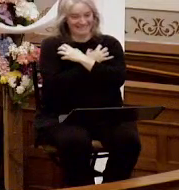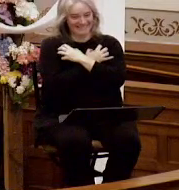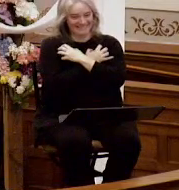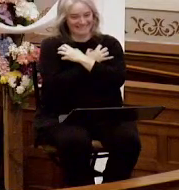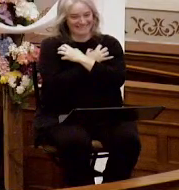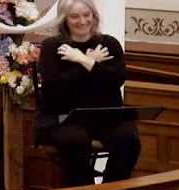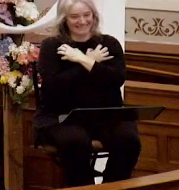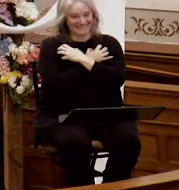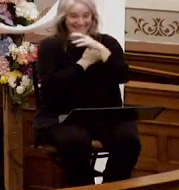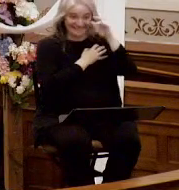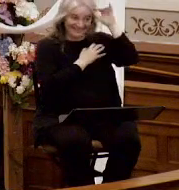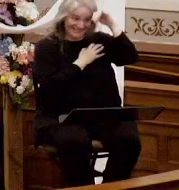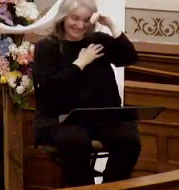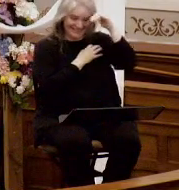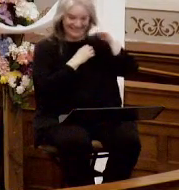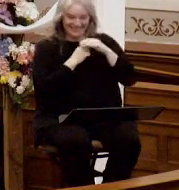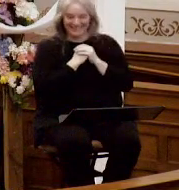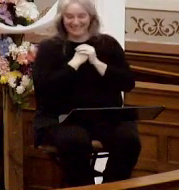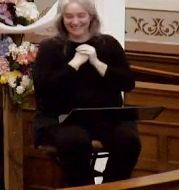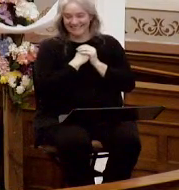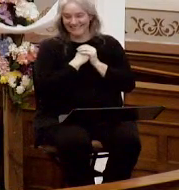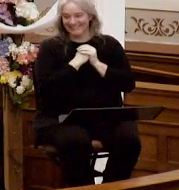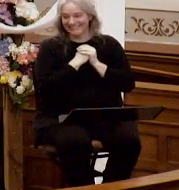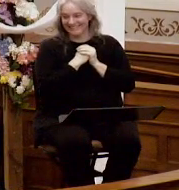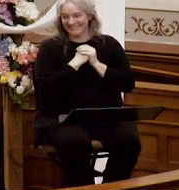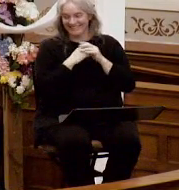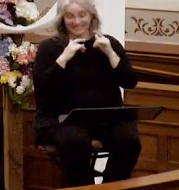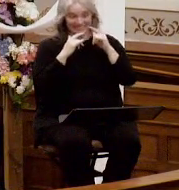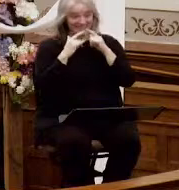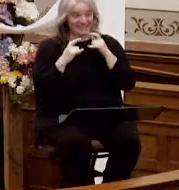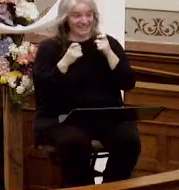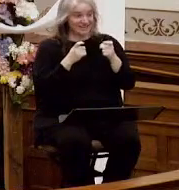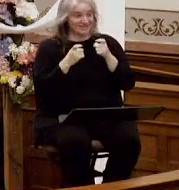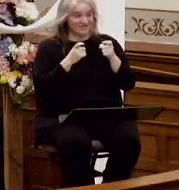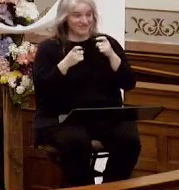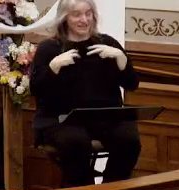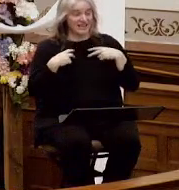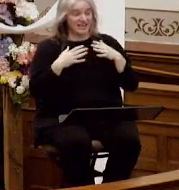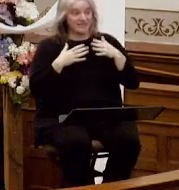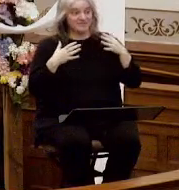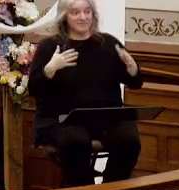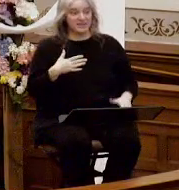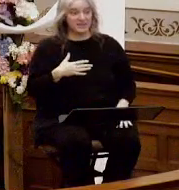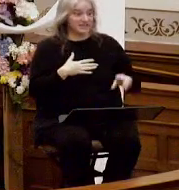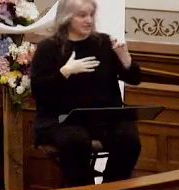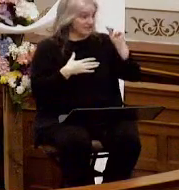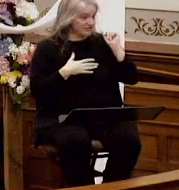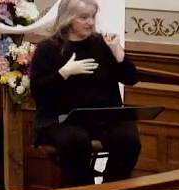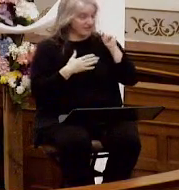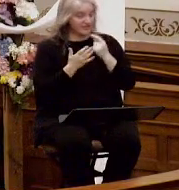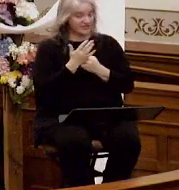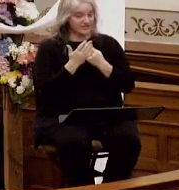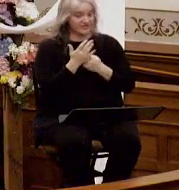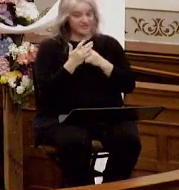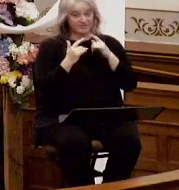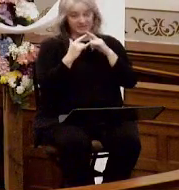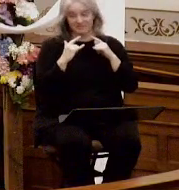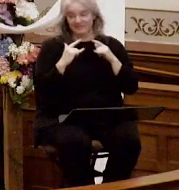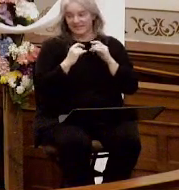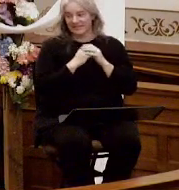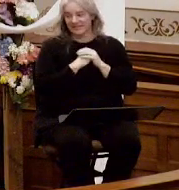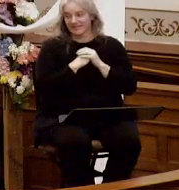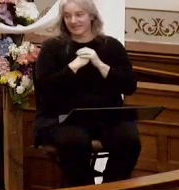Sometimes you see cows. The camp directors have two big dogs that sometimes are at camp.